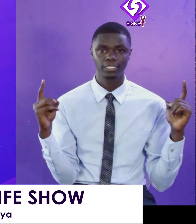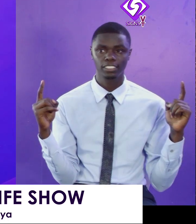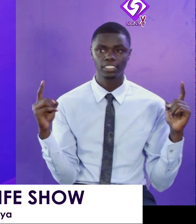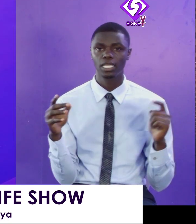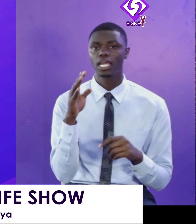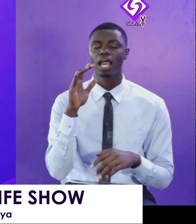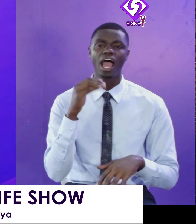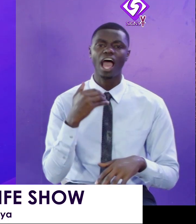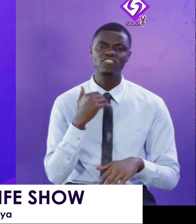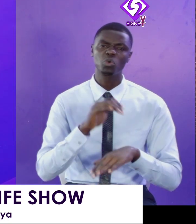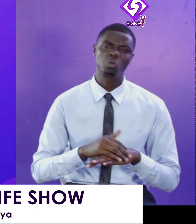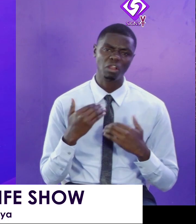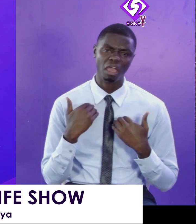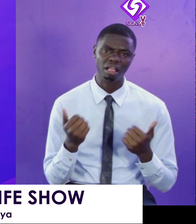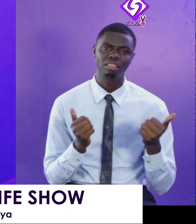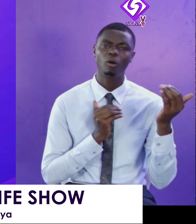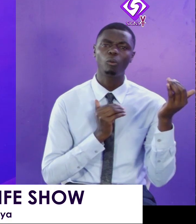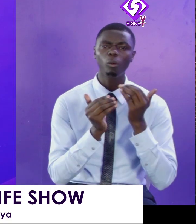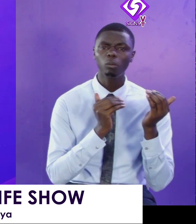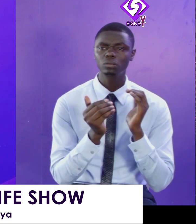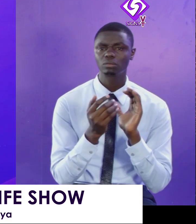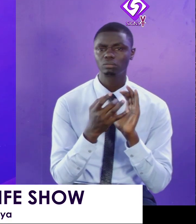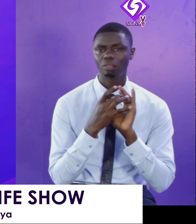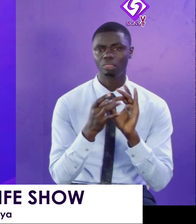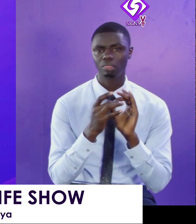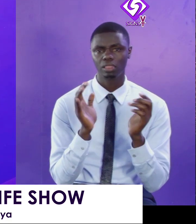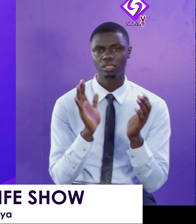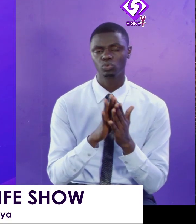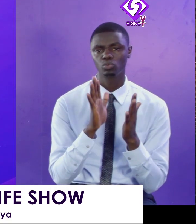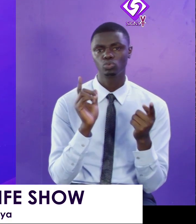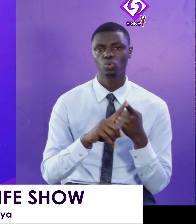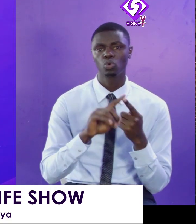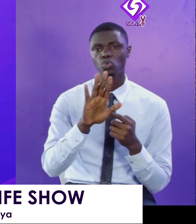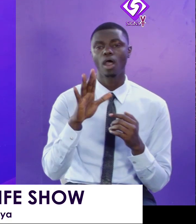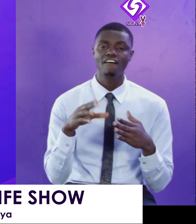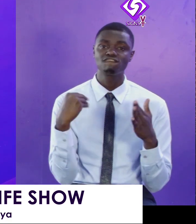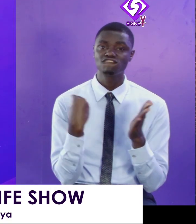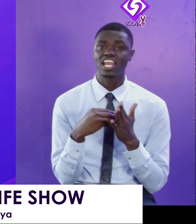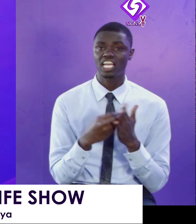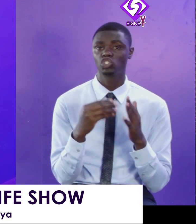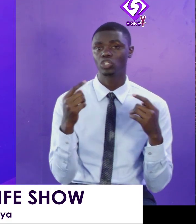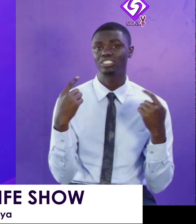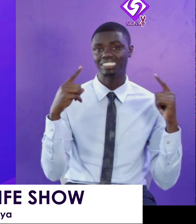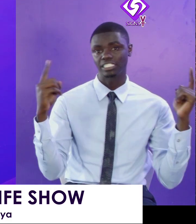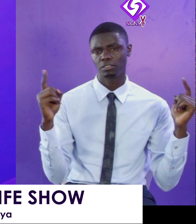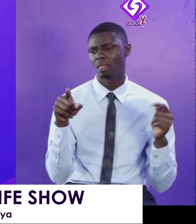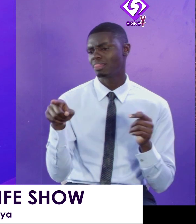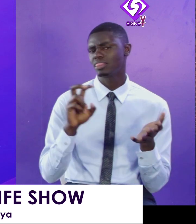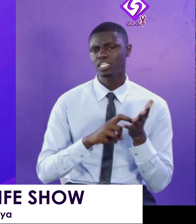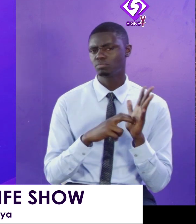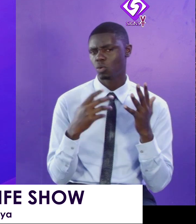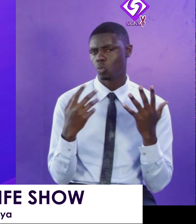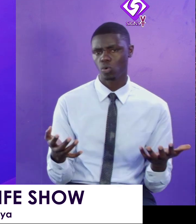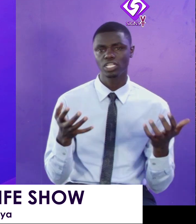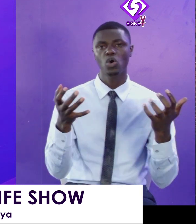in good health, very closely tied to your financial stability. What does that mean? That we need to